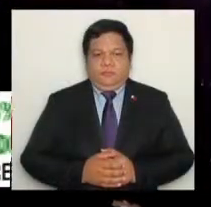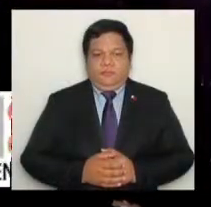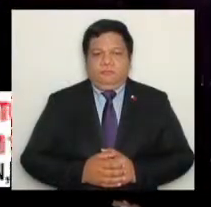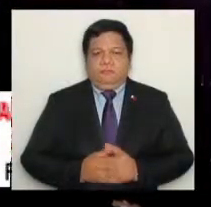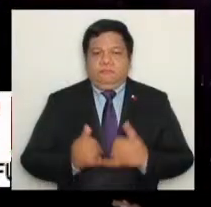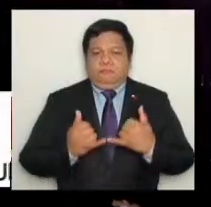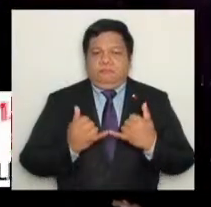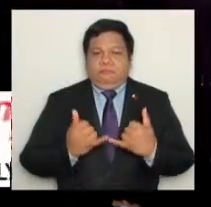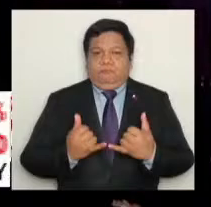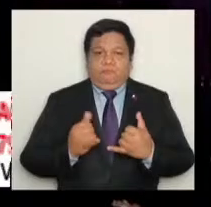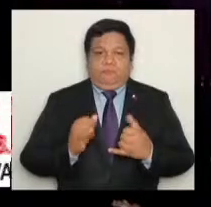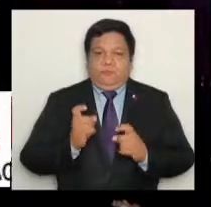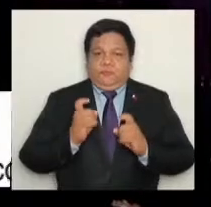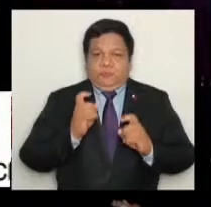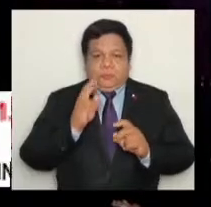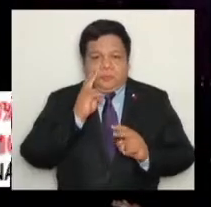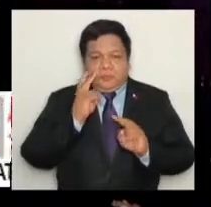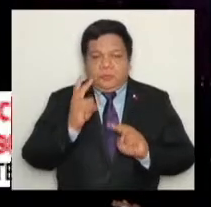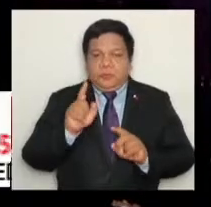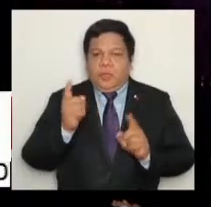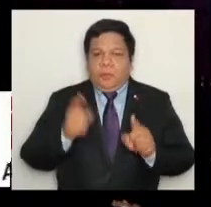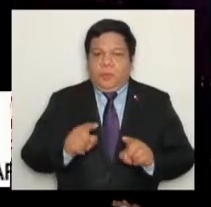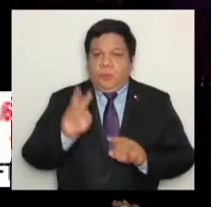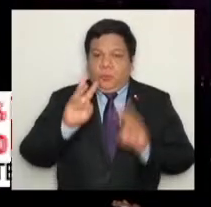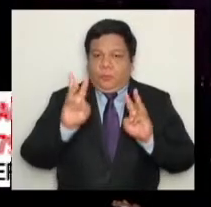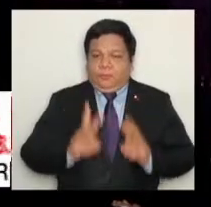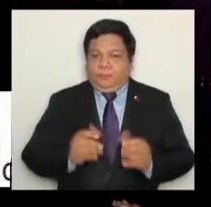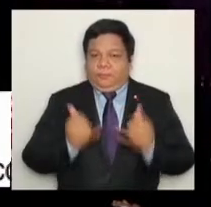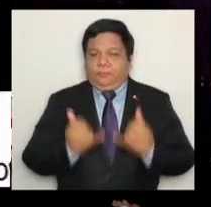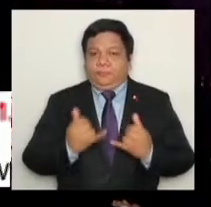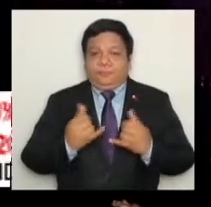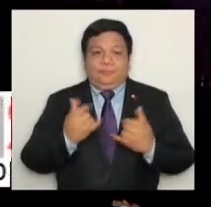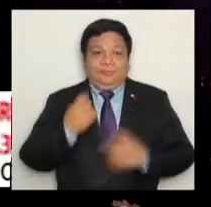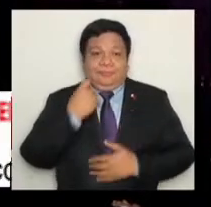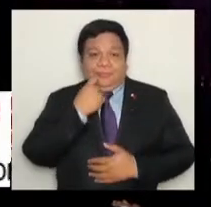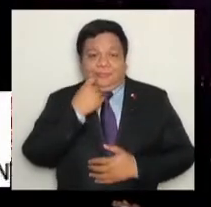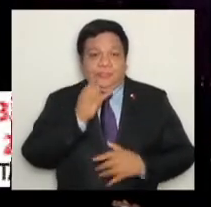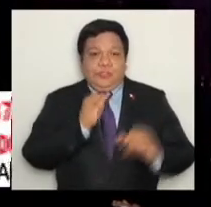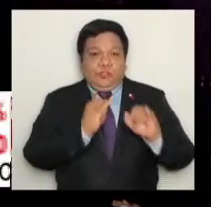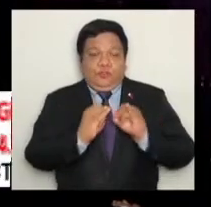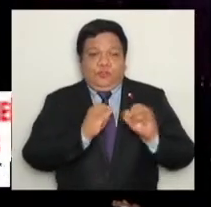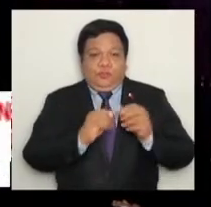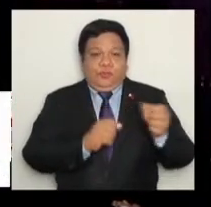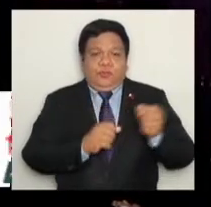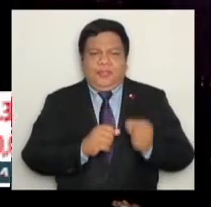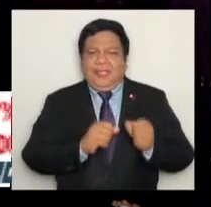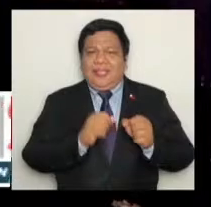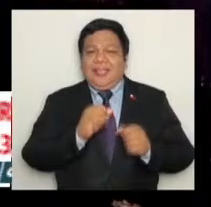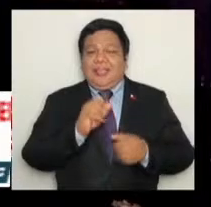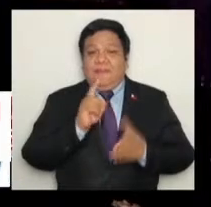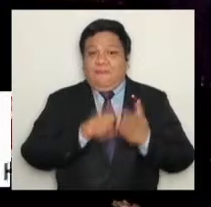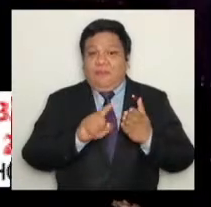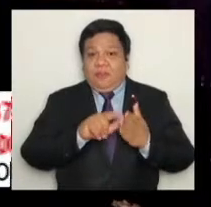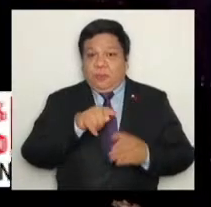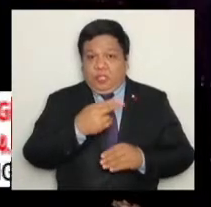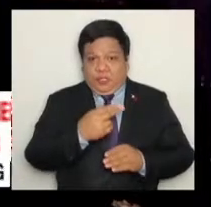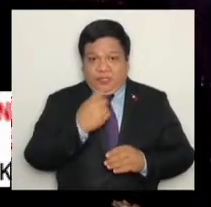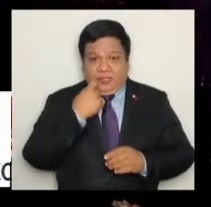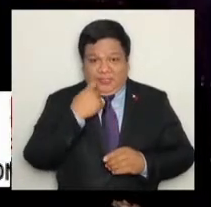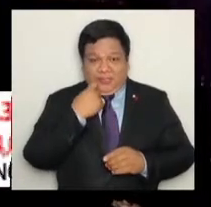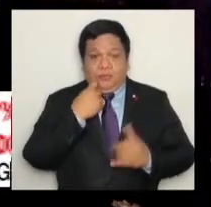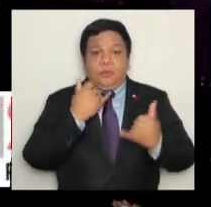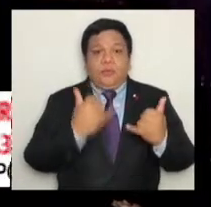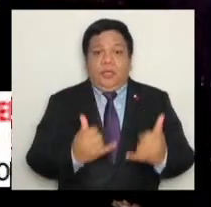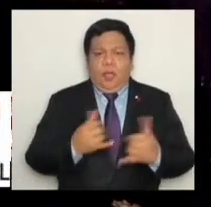And that was a quick look at the weather today. Now, from our interview with Investigate PH, we're going to get the reaction now of Malacañang on the